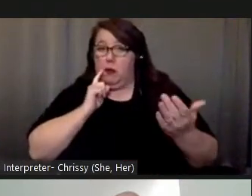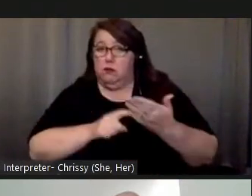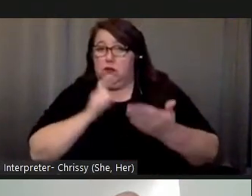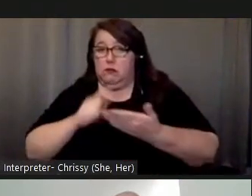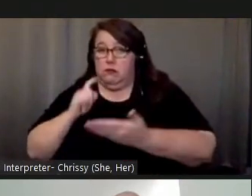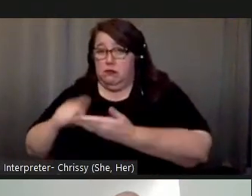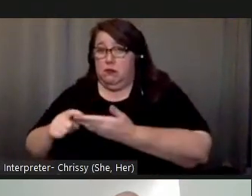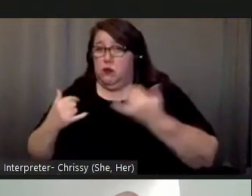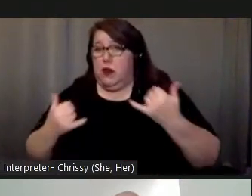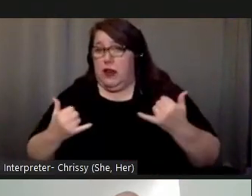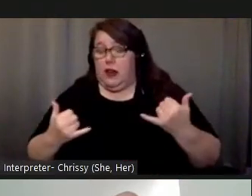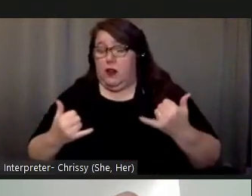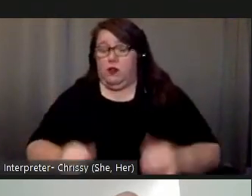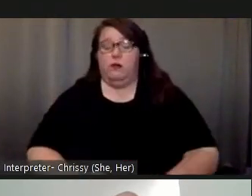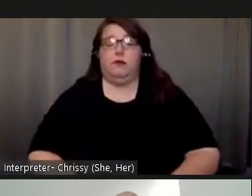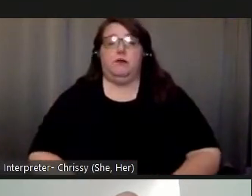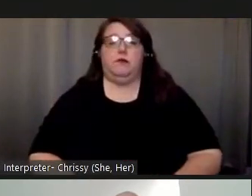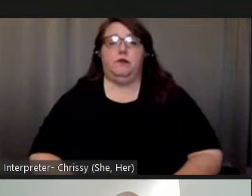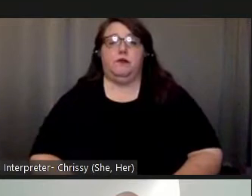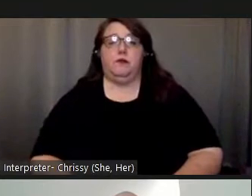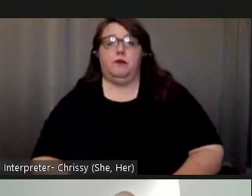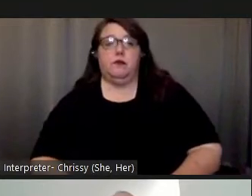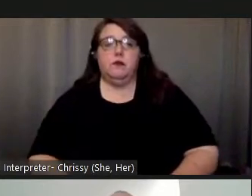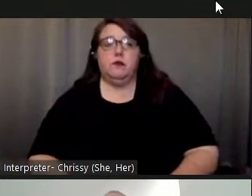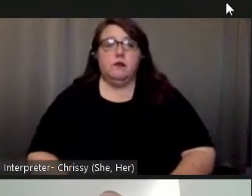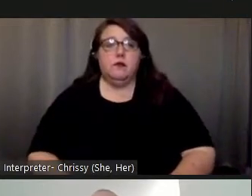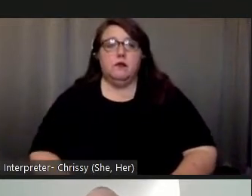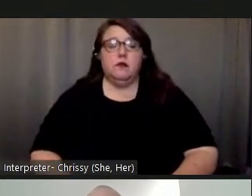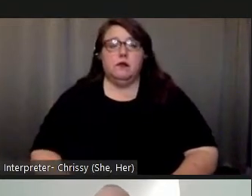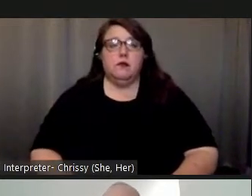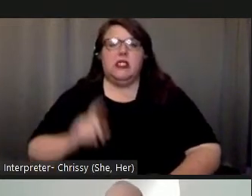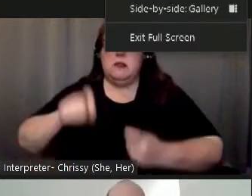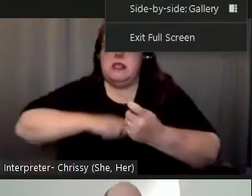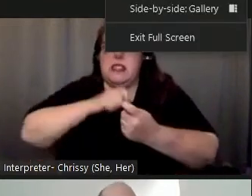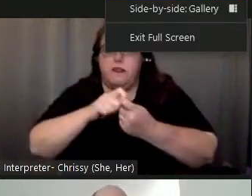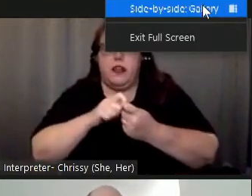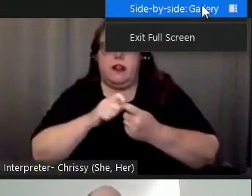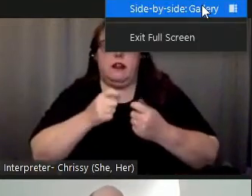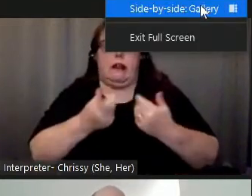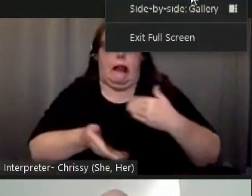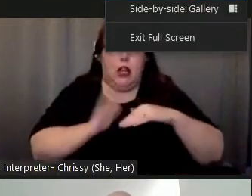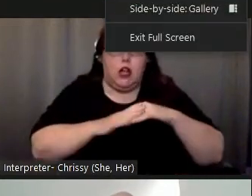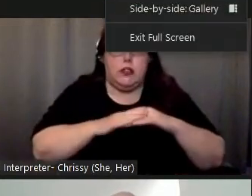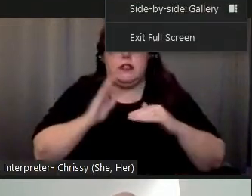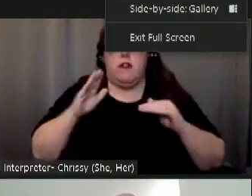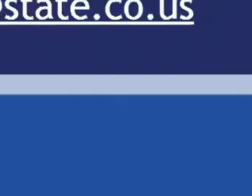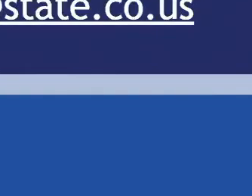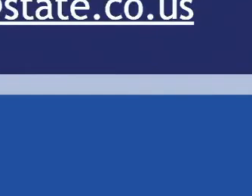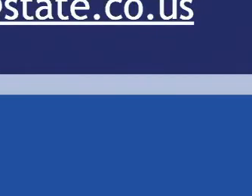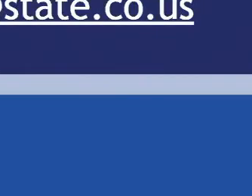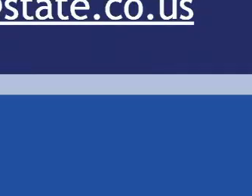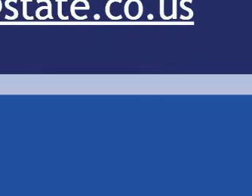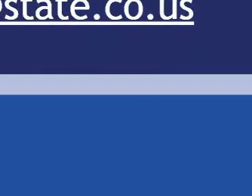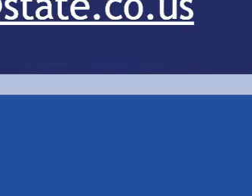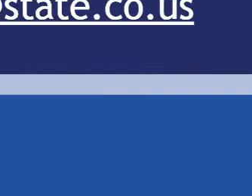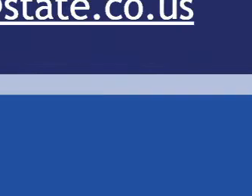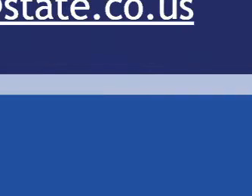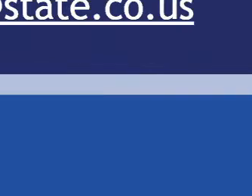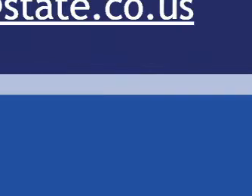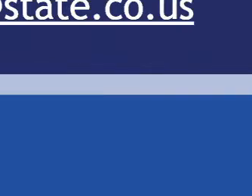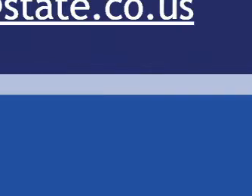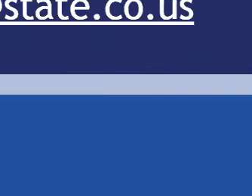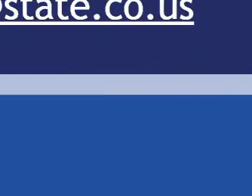point, we're really not seeing any clear trend that we're seeing any sort of increase in frequency of these variants in